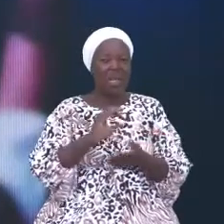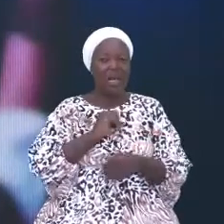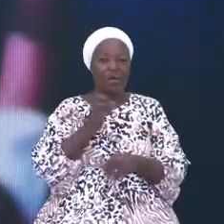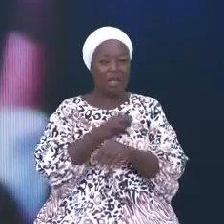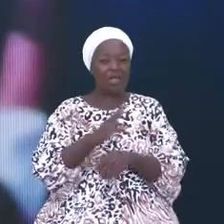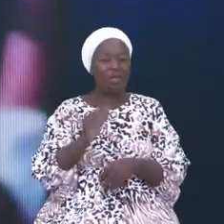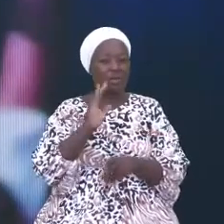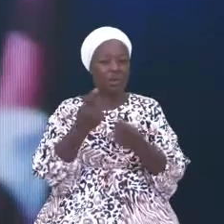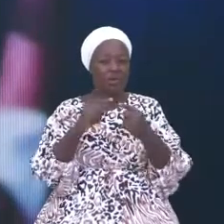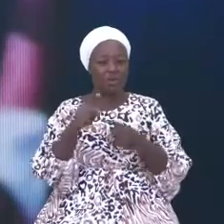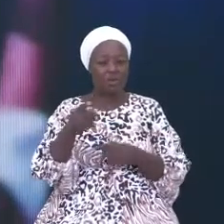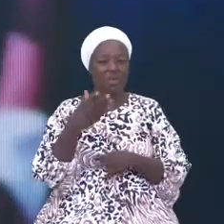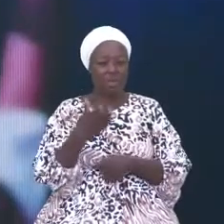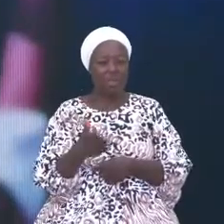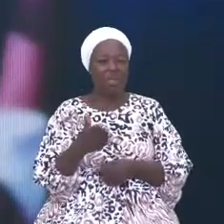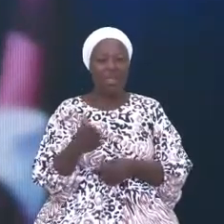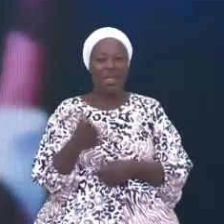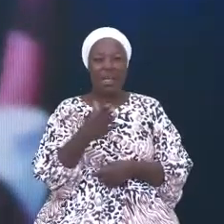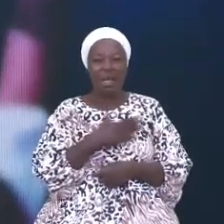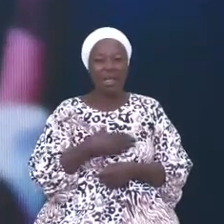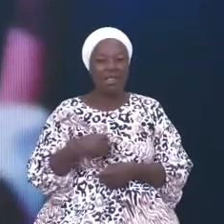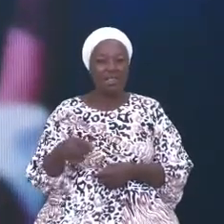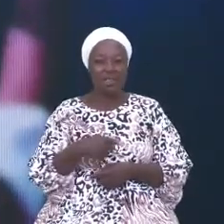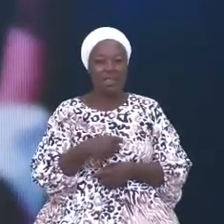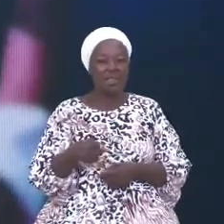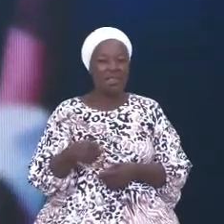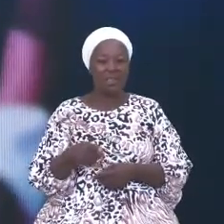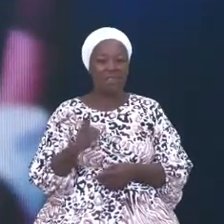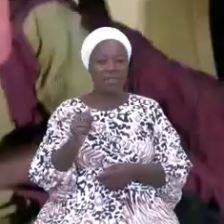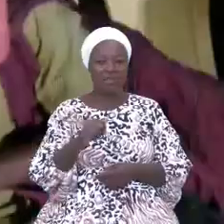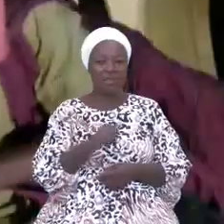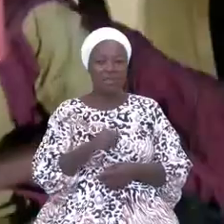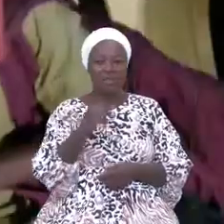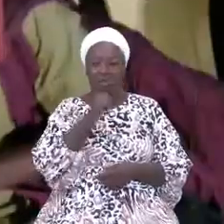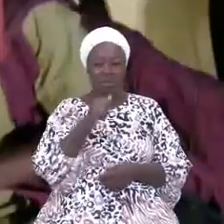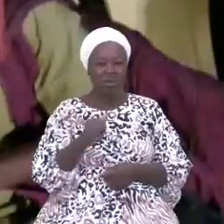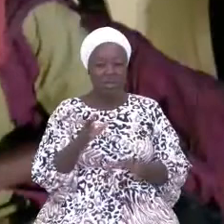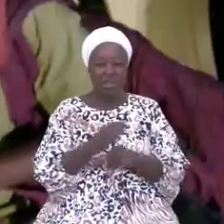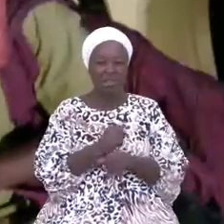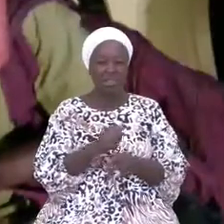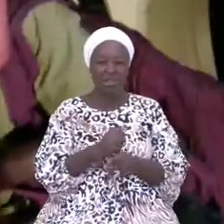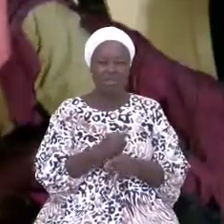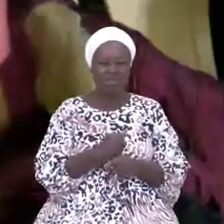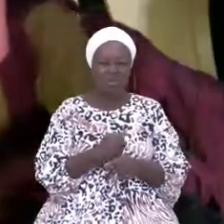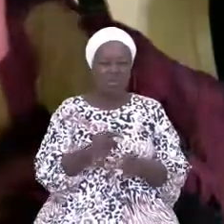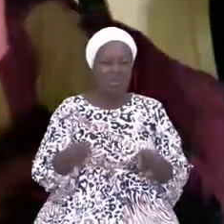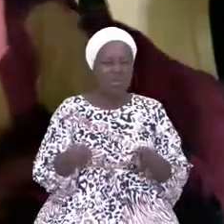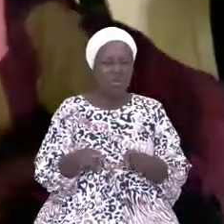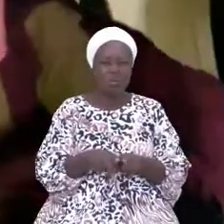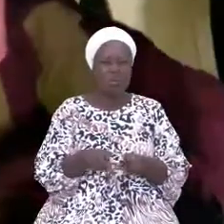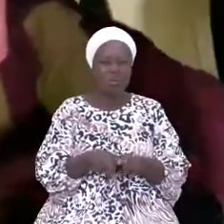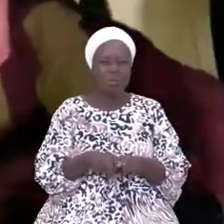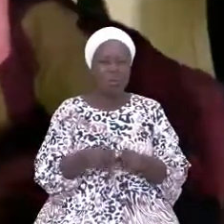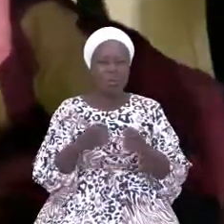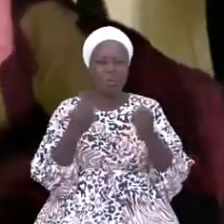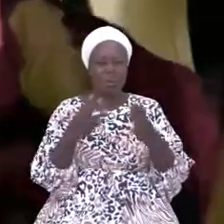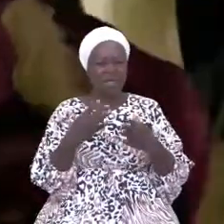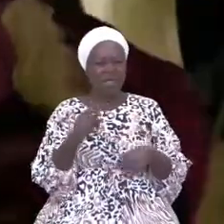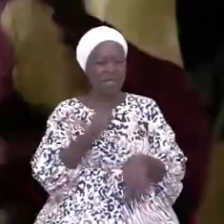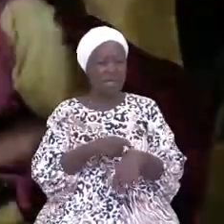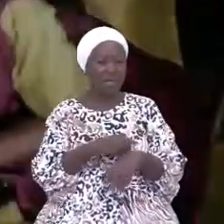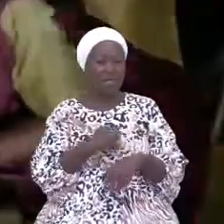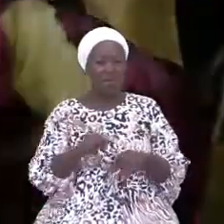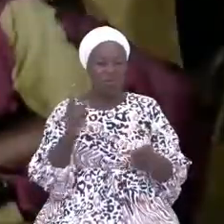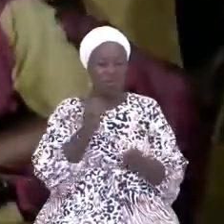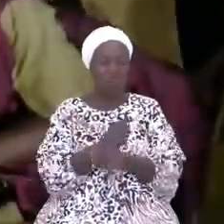come to you there, and they will not take a long time. You'll fill those papers. It will help